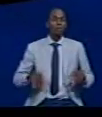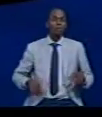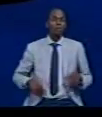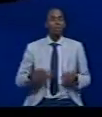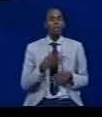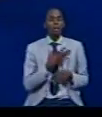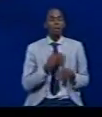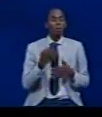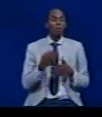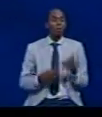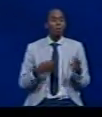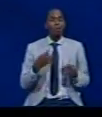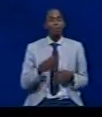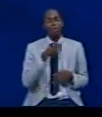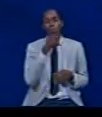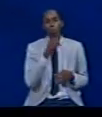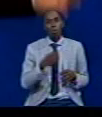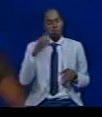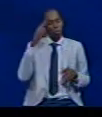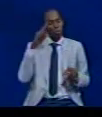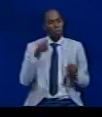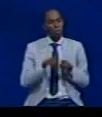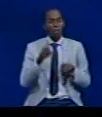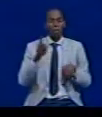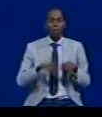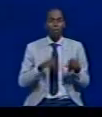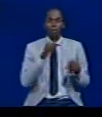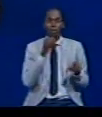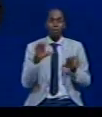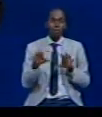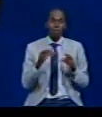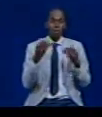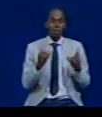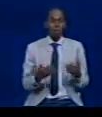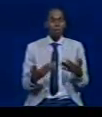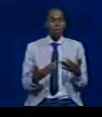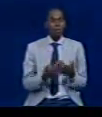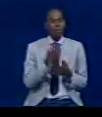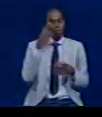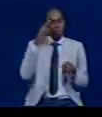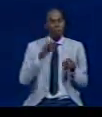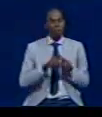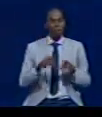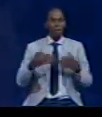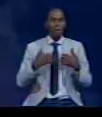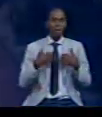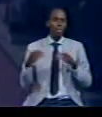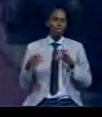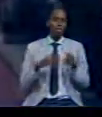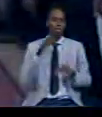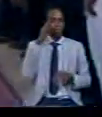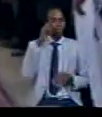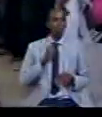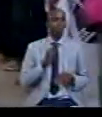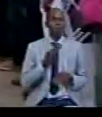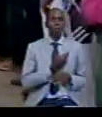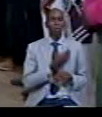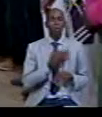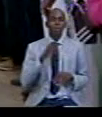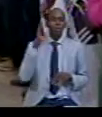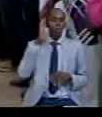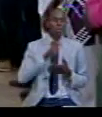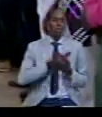covenant could not do, the new covenant now has provided for us, and it will cleanse you from every defilement